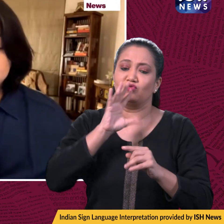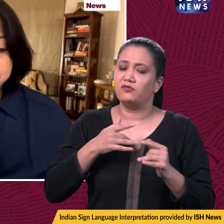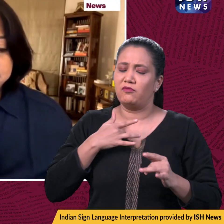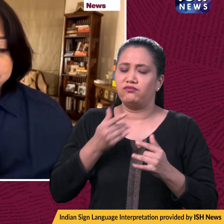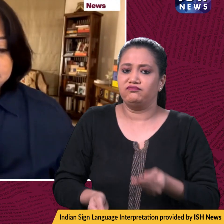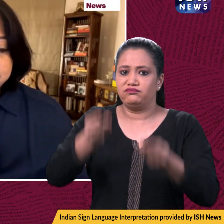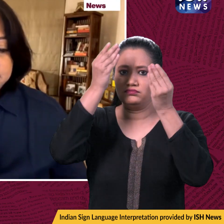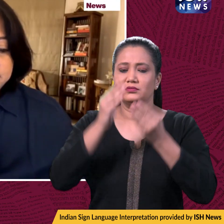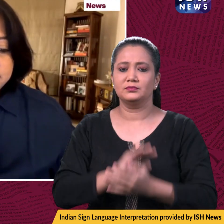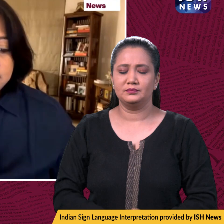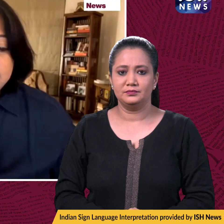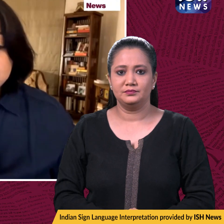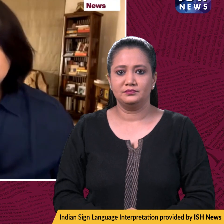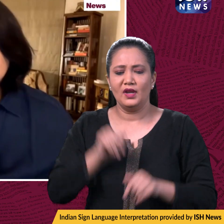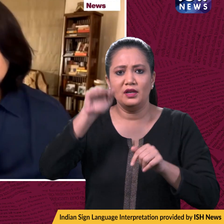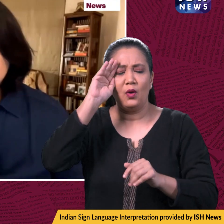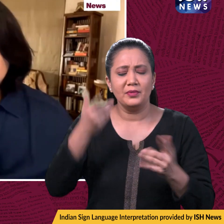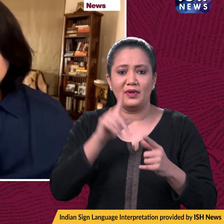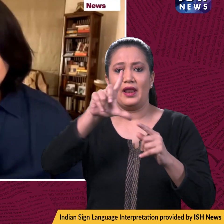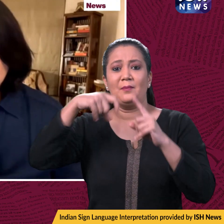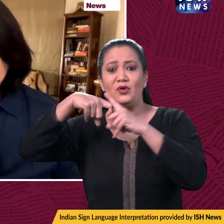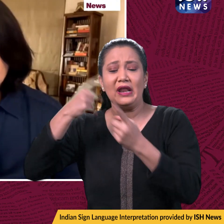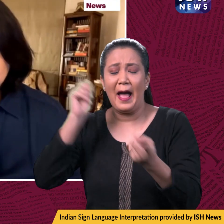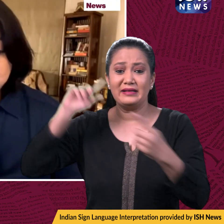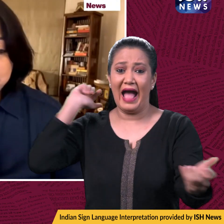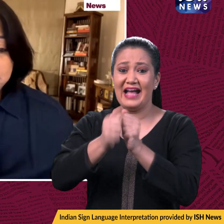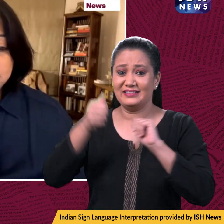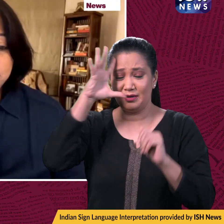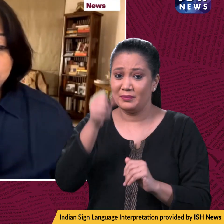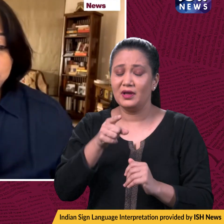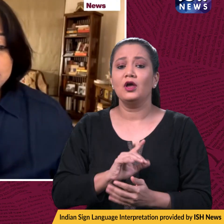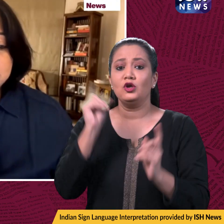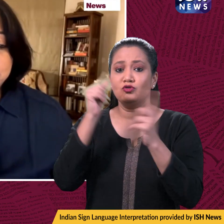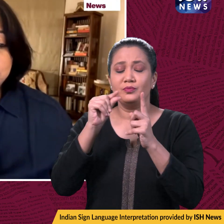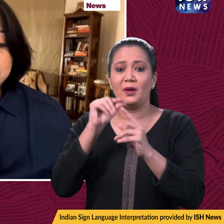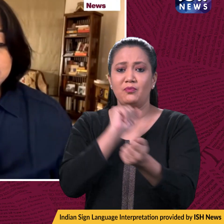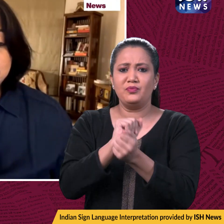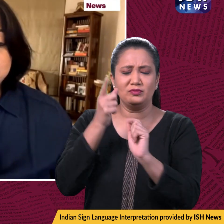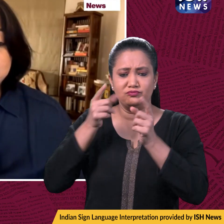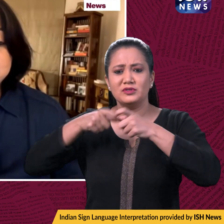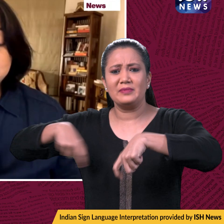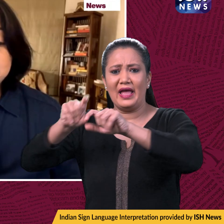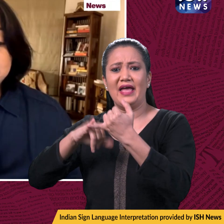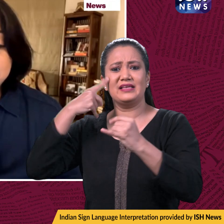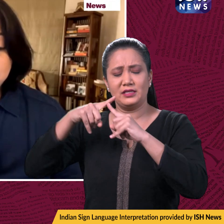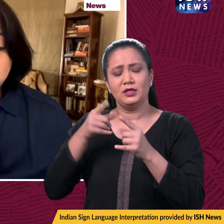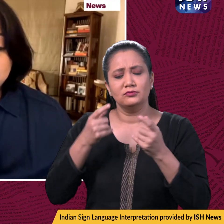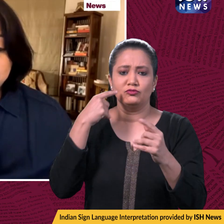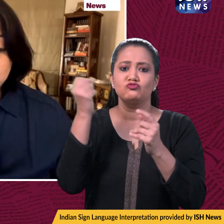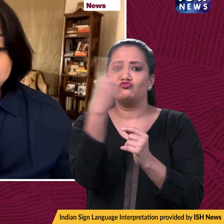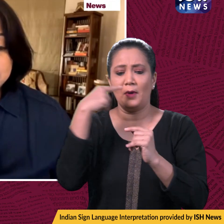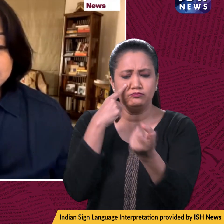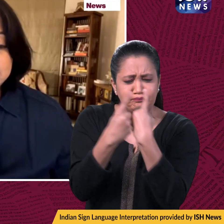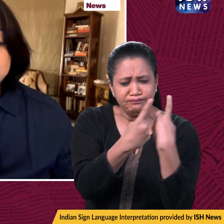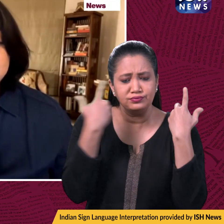alarming number. There's an update on the Lakhimpur Kheri case. You'll remember the UP Police's special investigative team has submitted their report